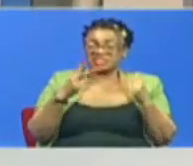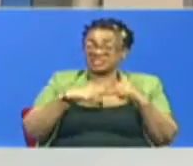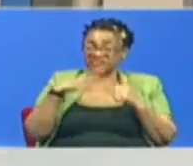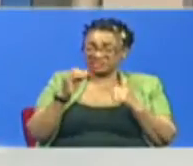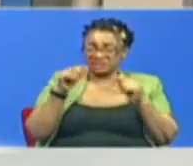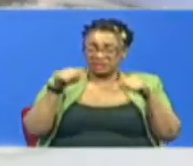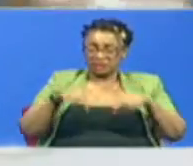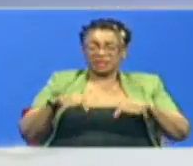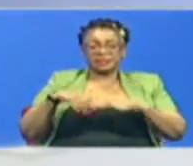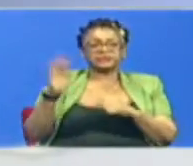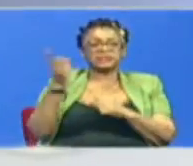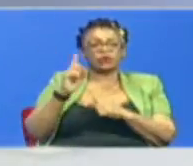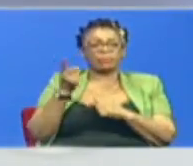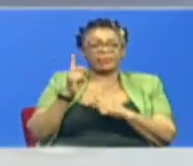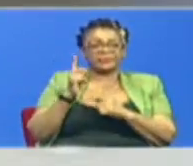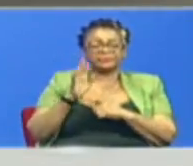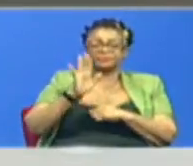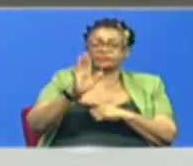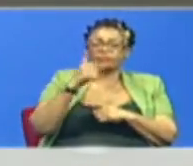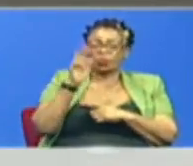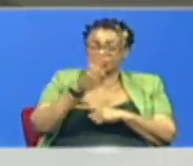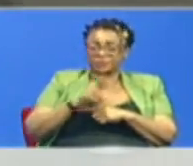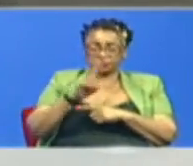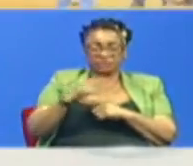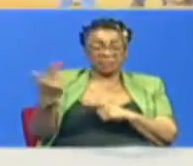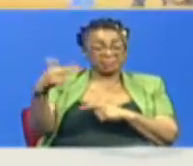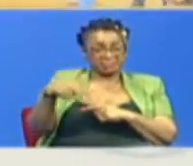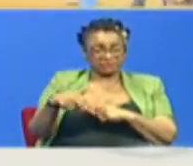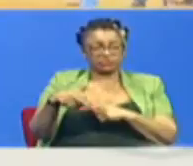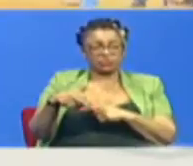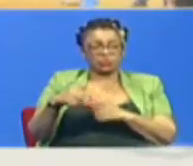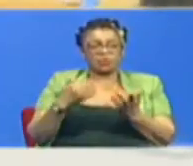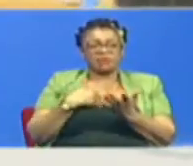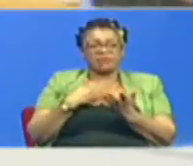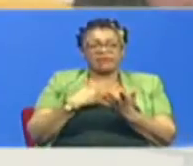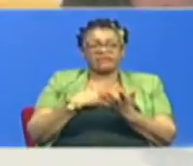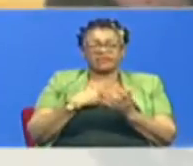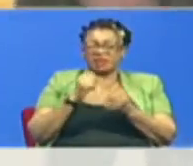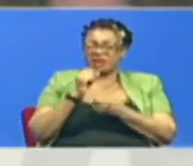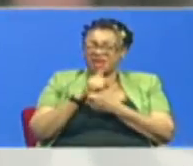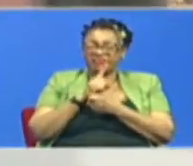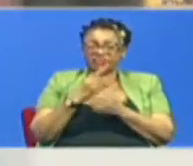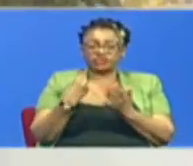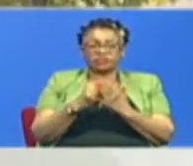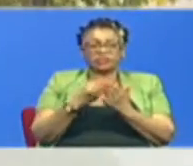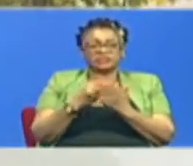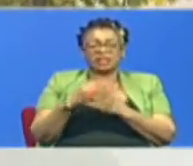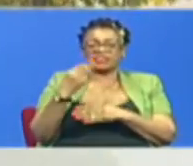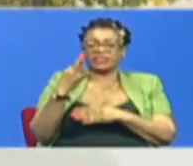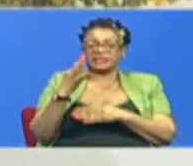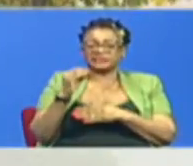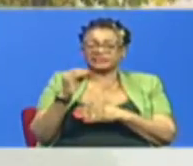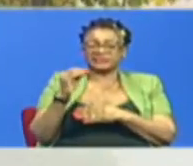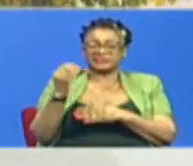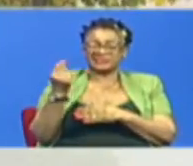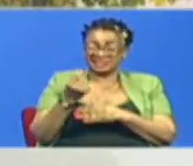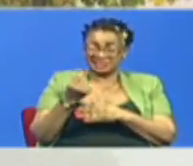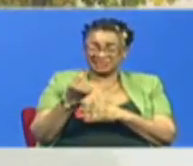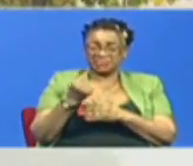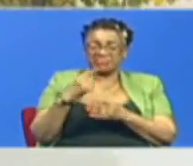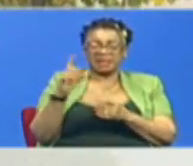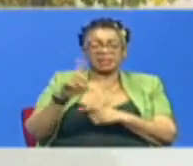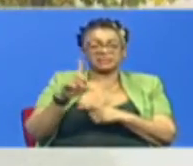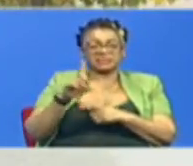Nairobi. Consumers of petrol will part with an extra 11 shillings and 38 cents per litre to pay a